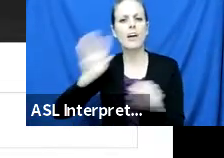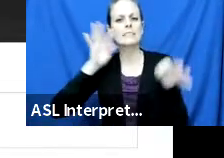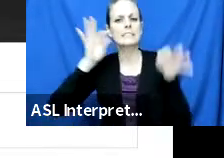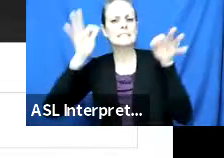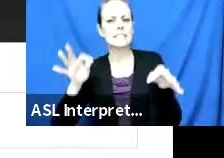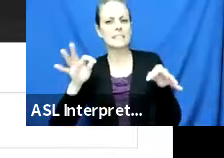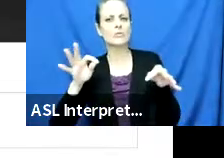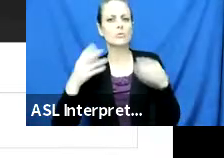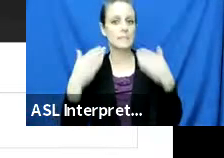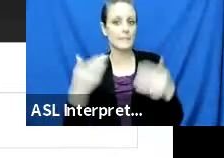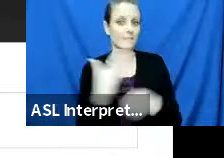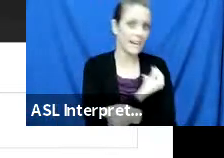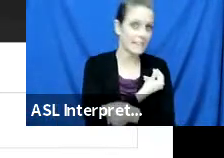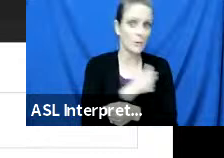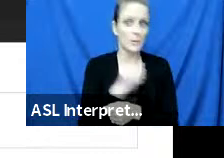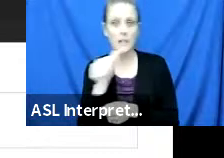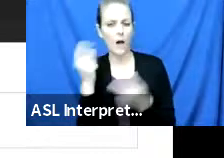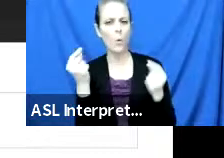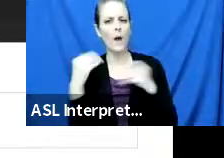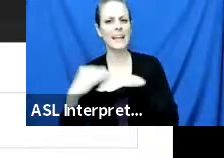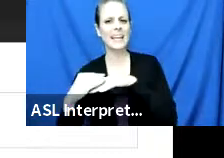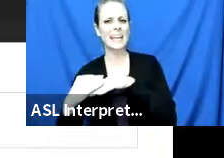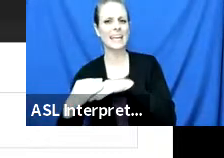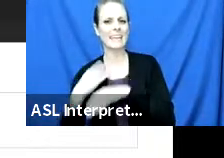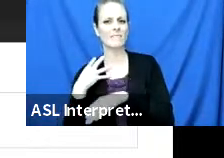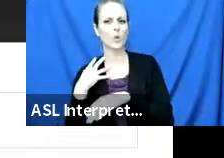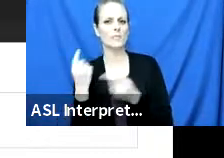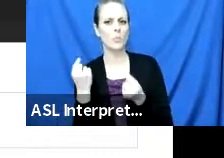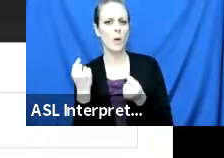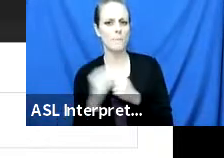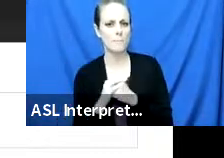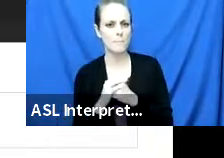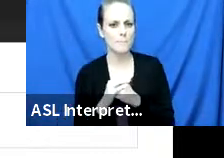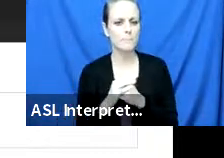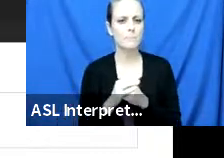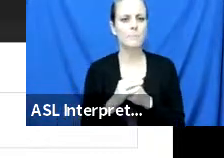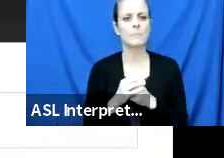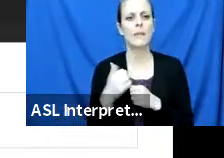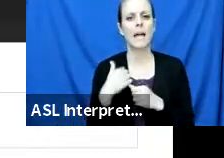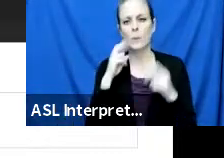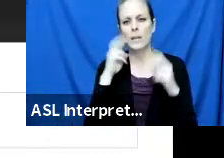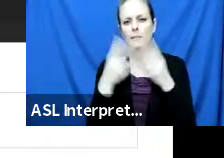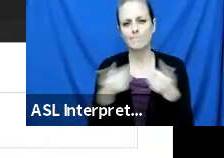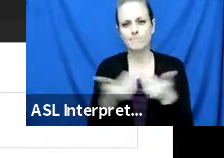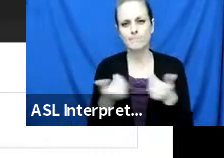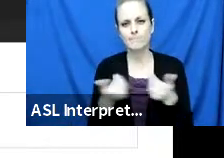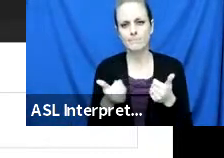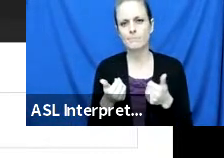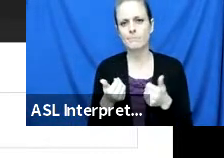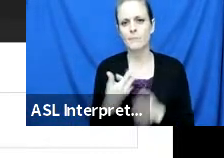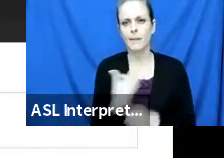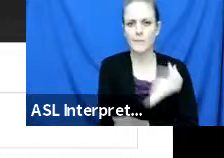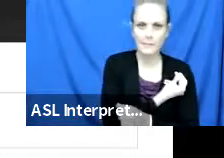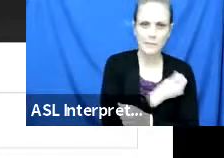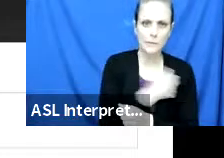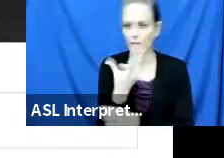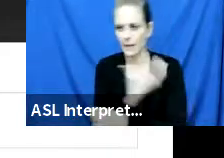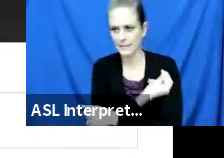decision-making, and we looked at that by vaccination status. Here I put side by